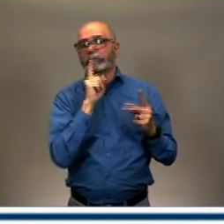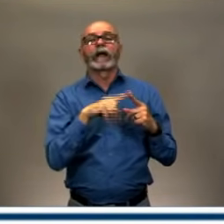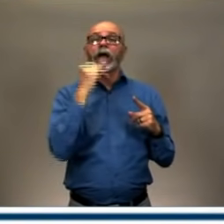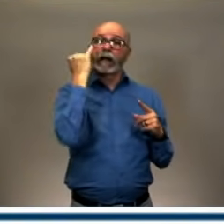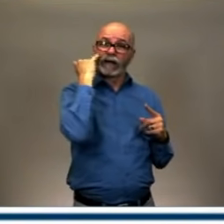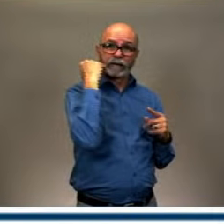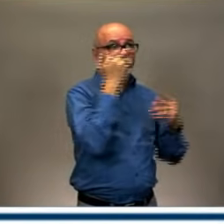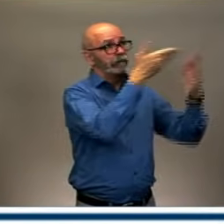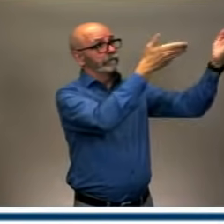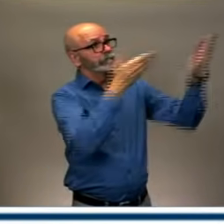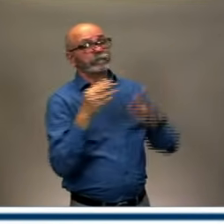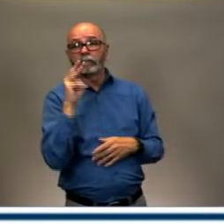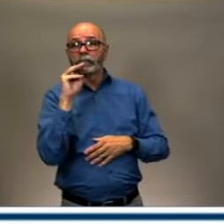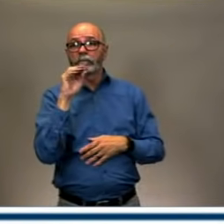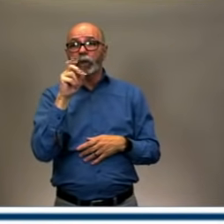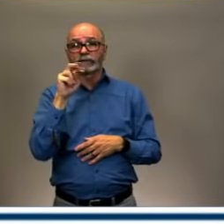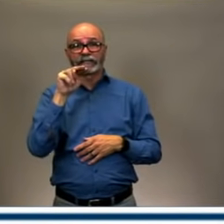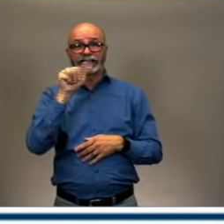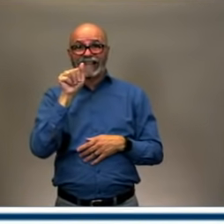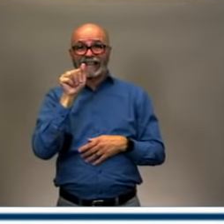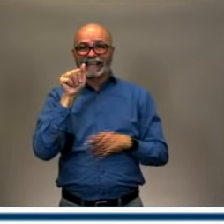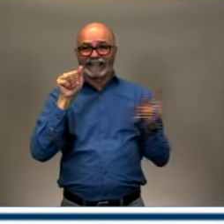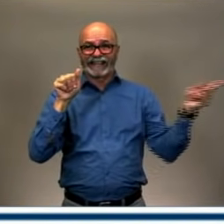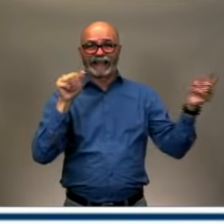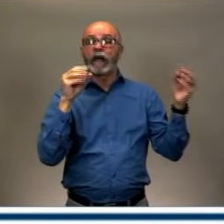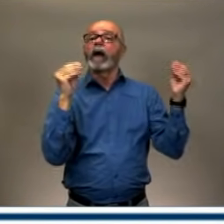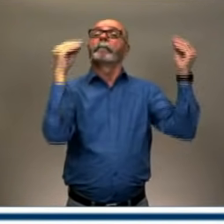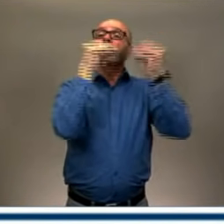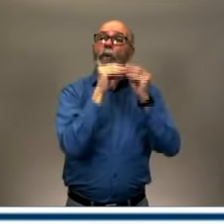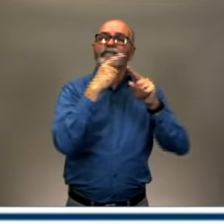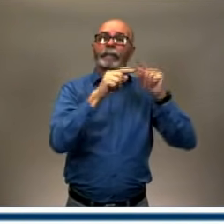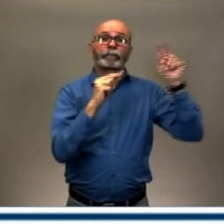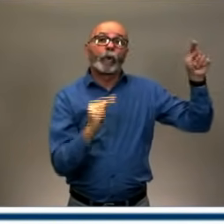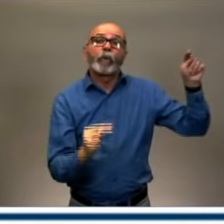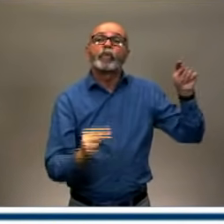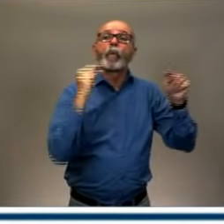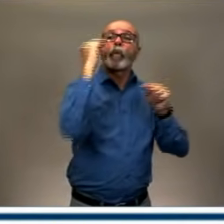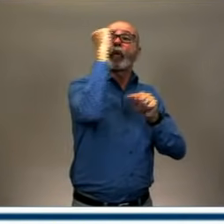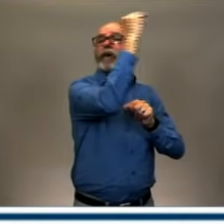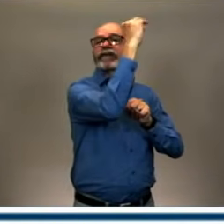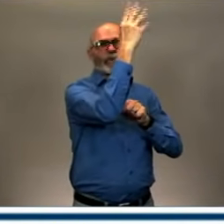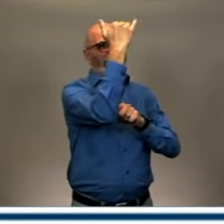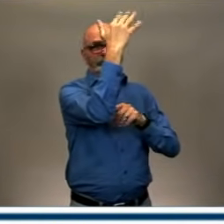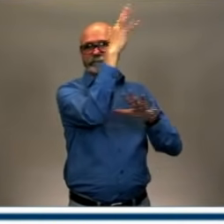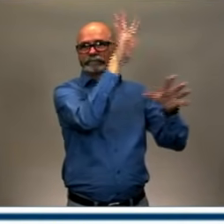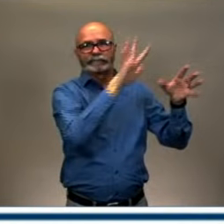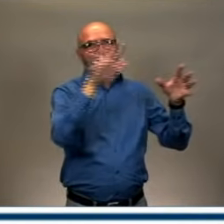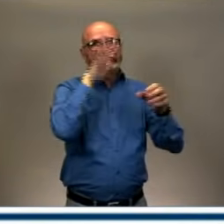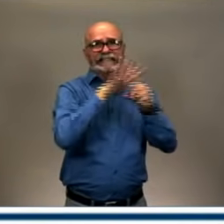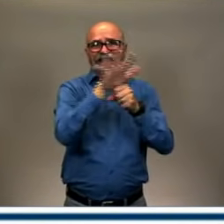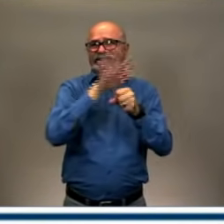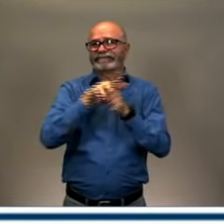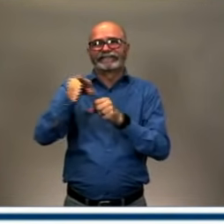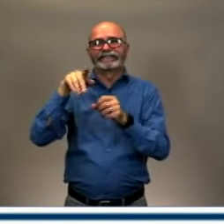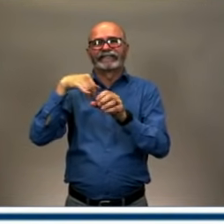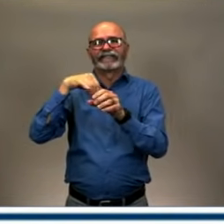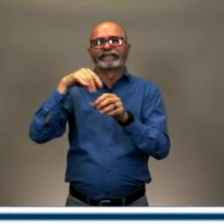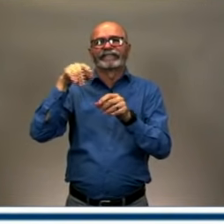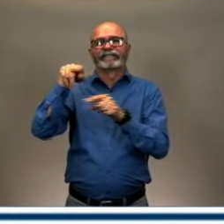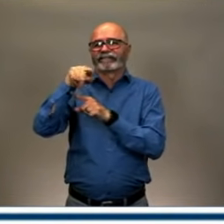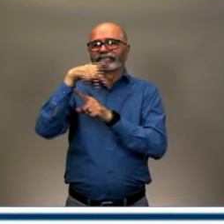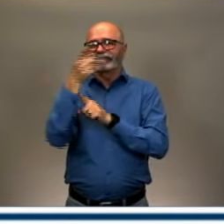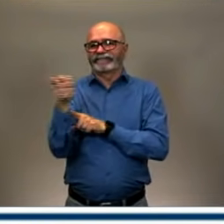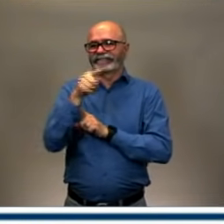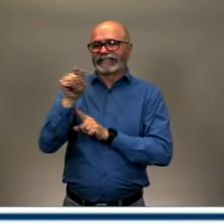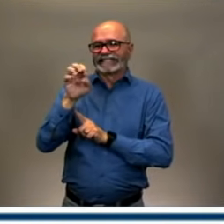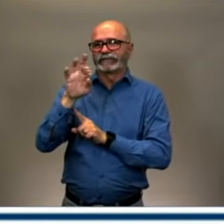here, more of that will end up north to compensate for the lack of Pfizer that went up. But will continue to be delivered to us on a